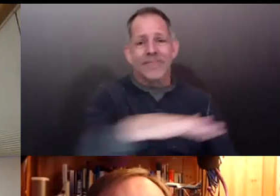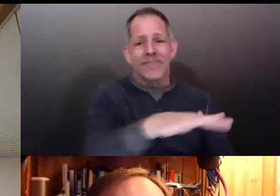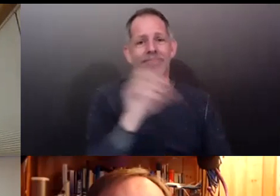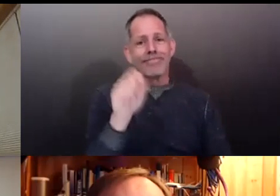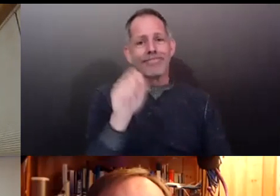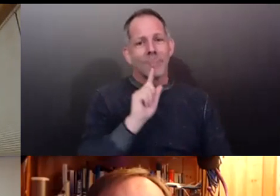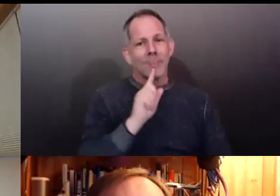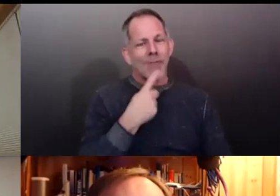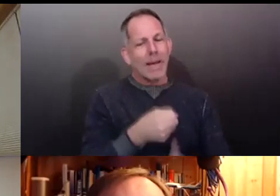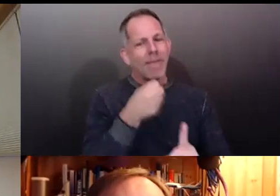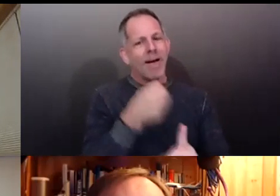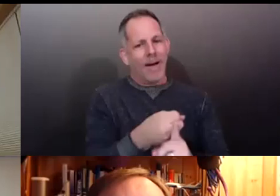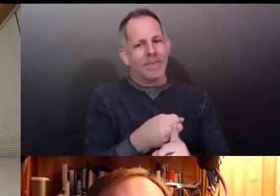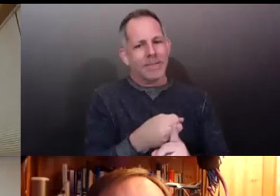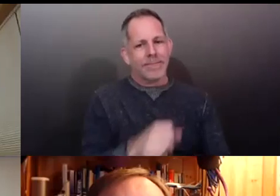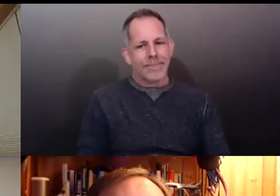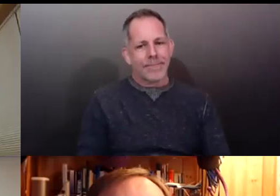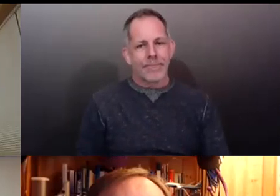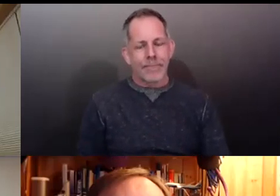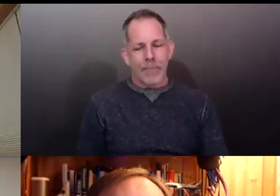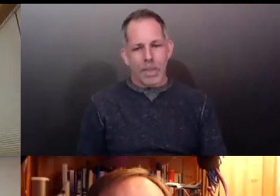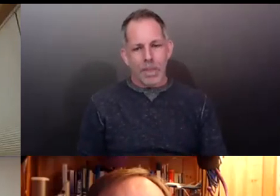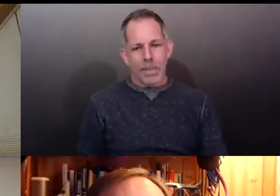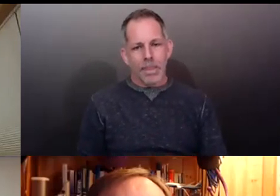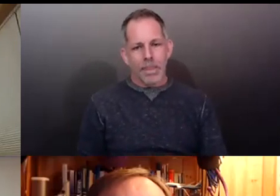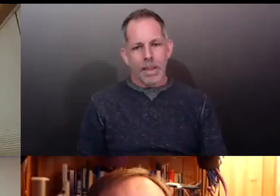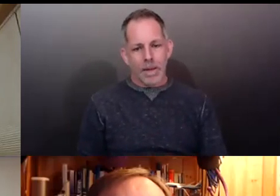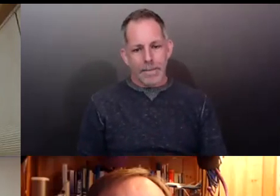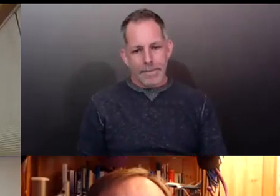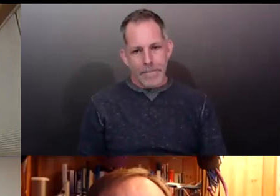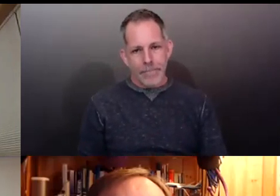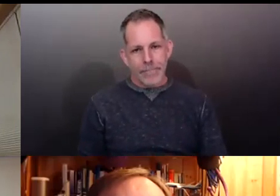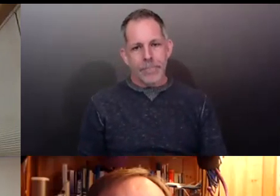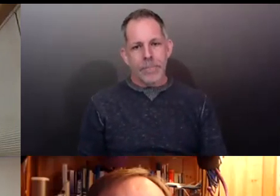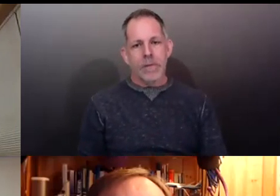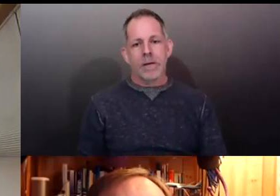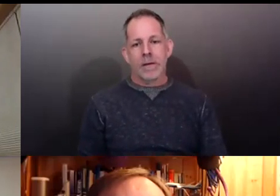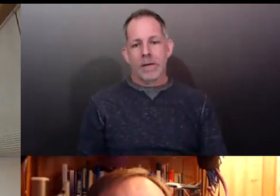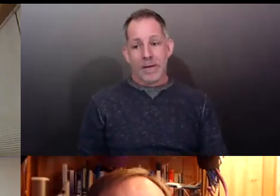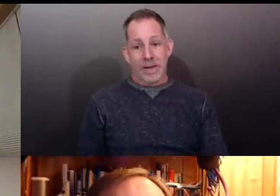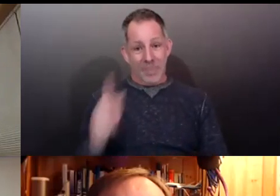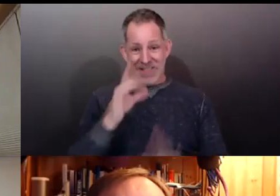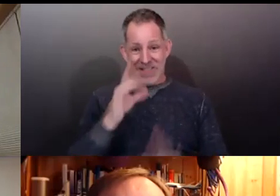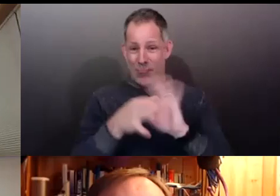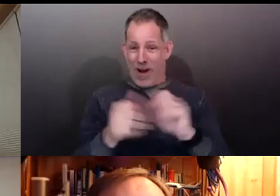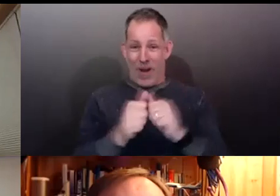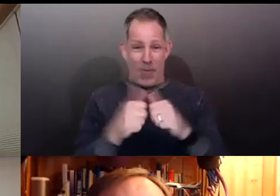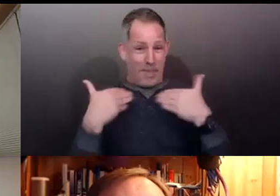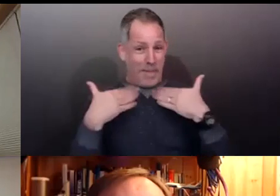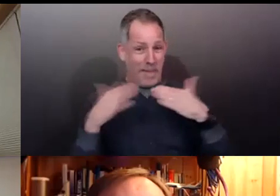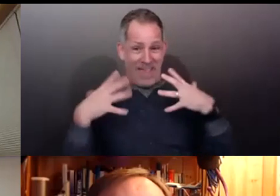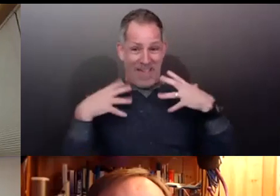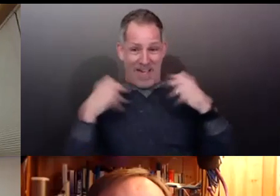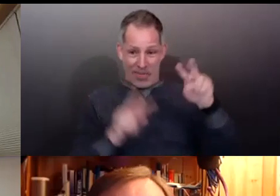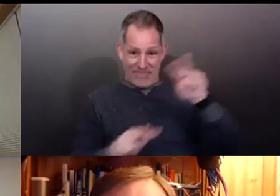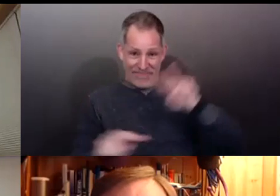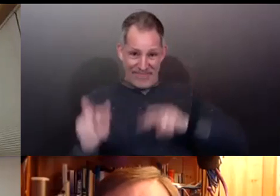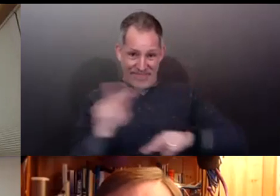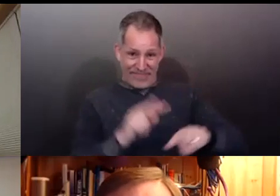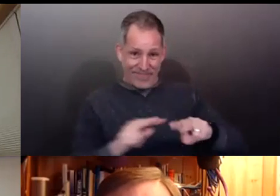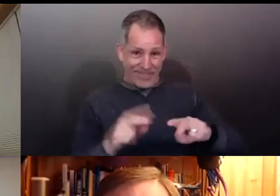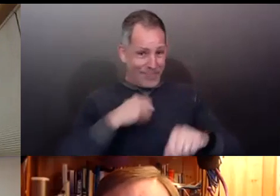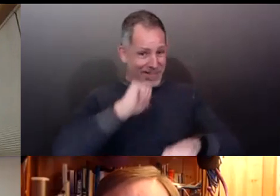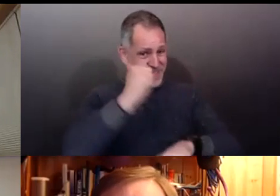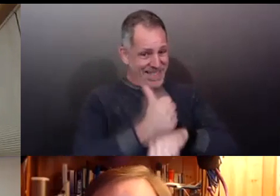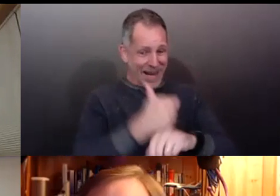real impact of the public health measures that we've imposed to try to stem transmission of the disease. And it's